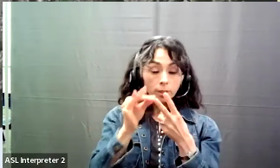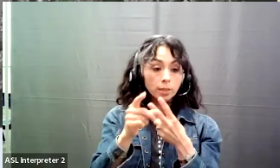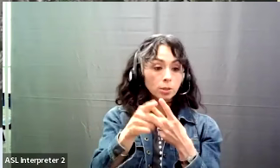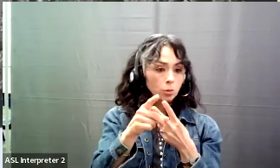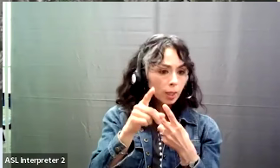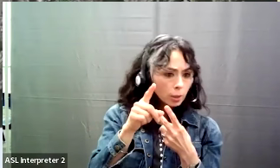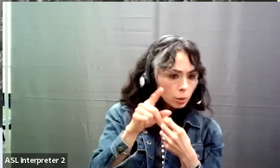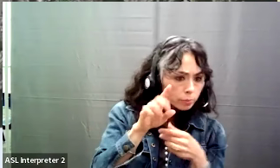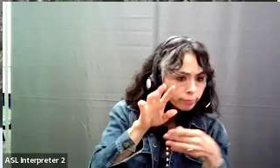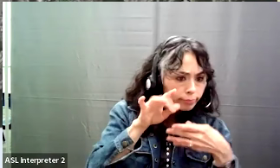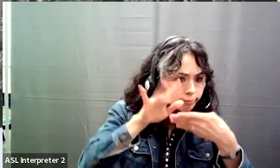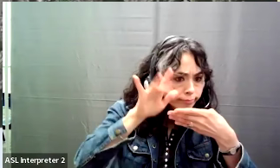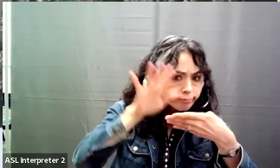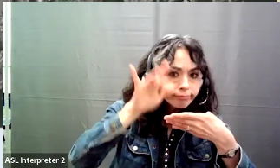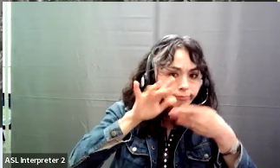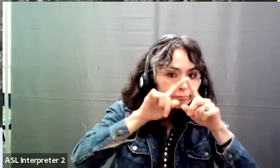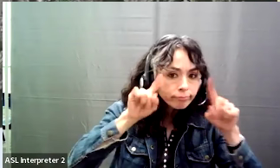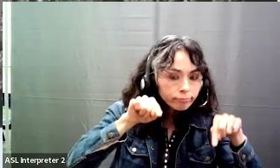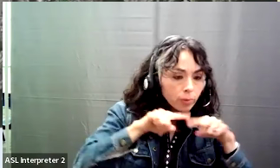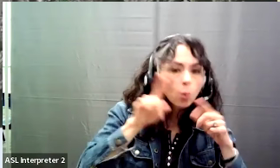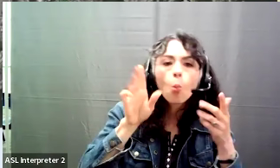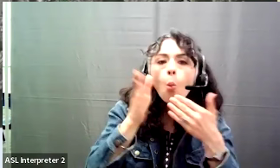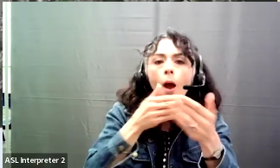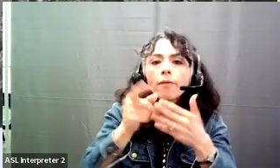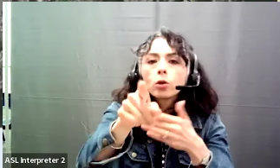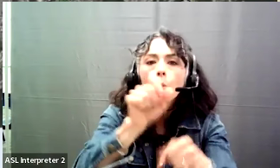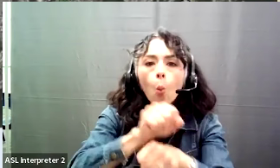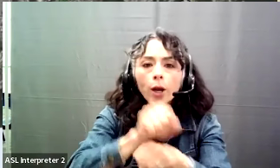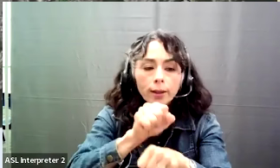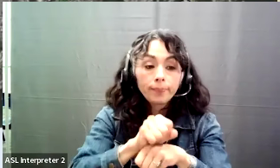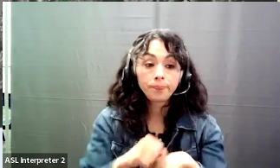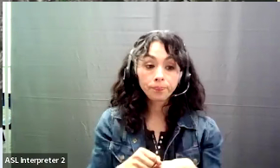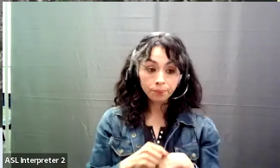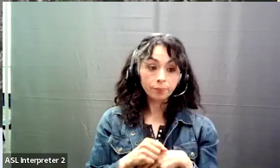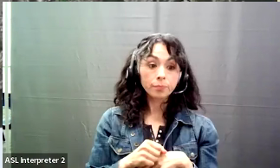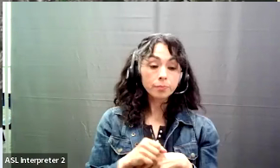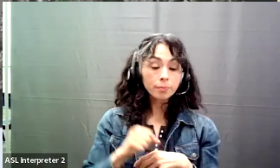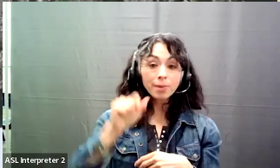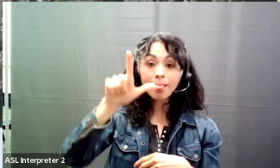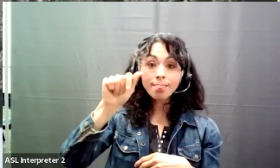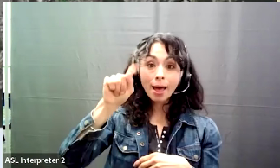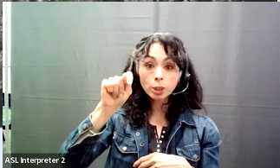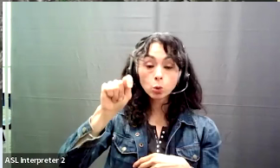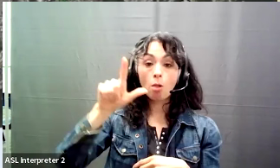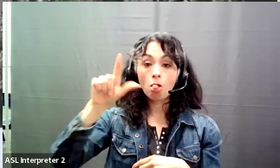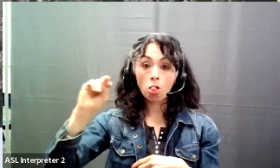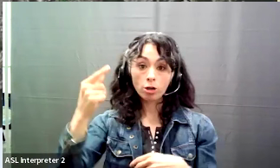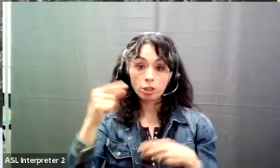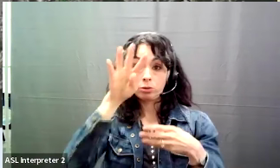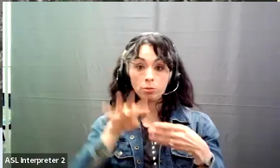And you can choose the area where you're working on. And latitude and longitude.